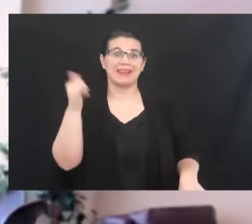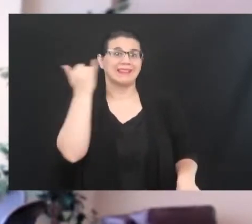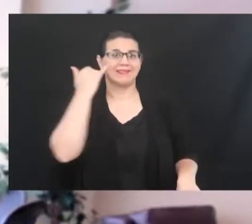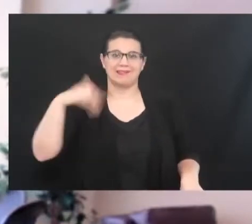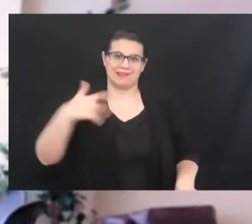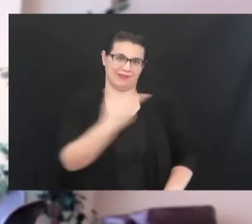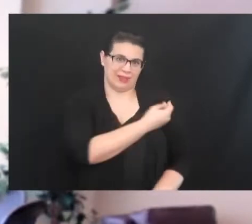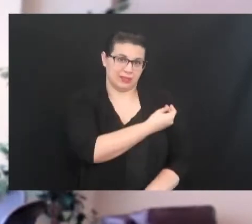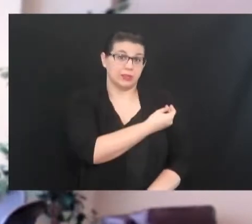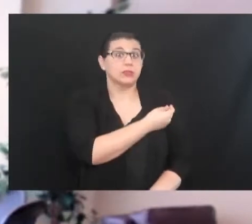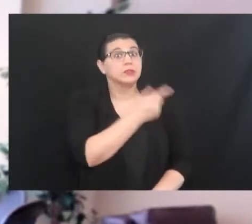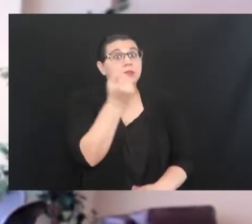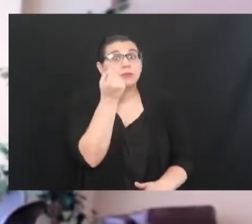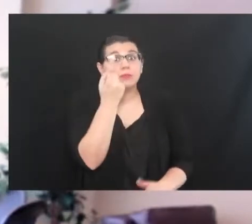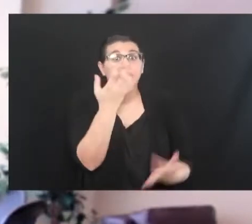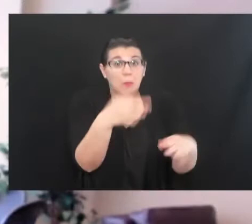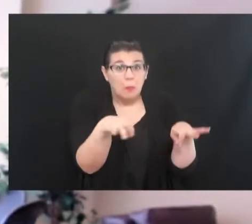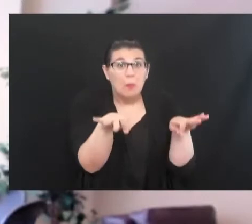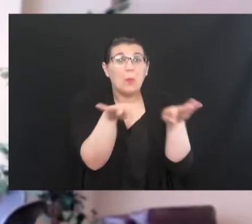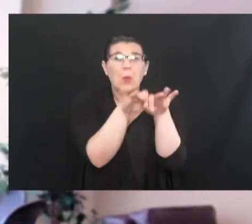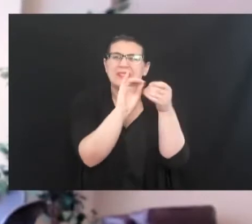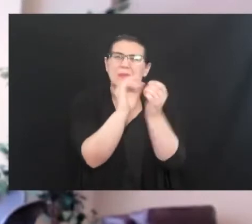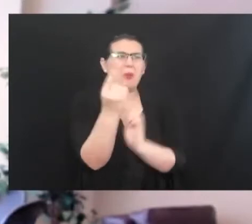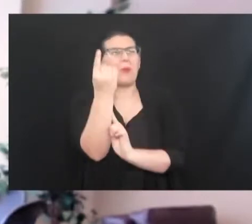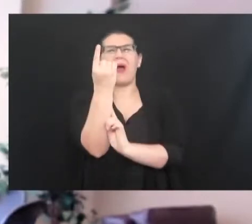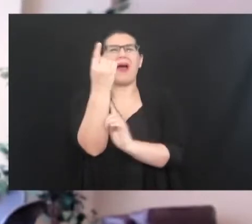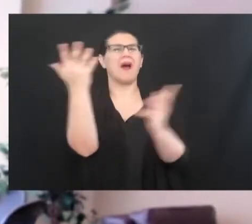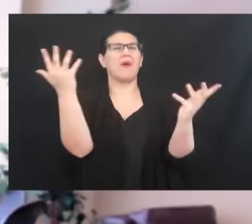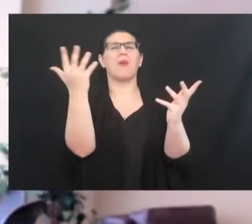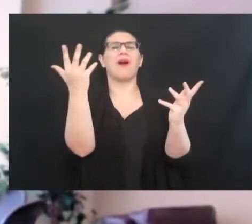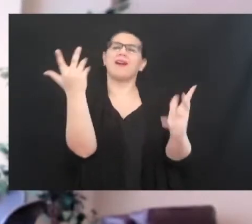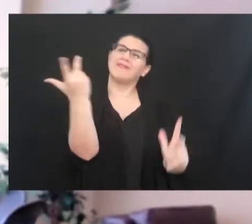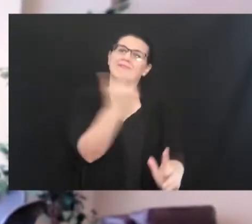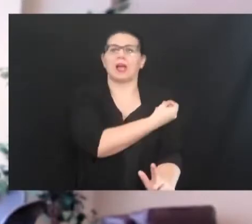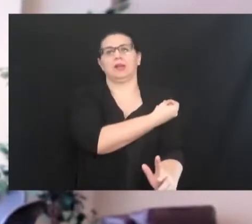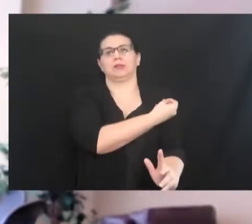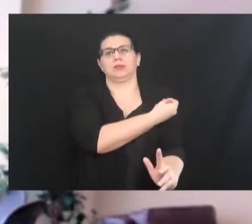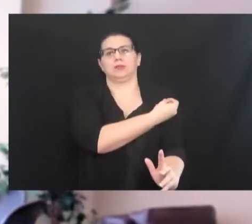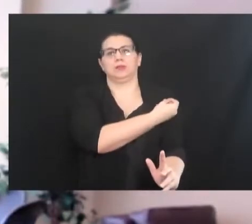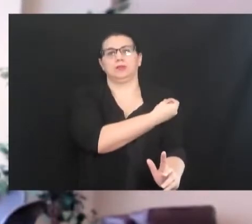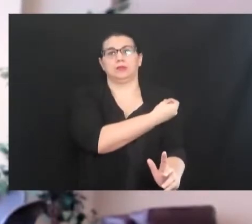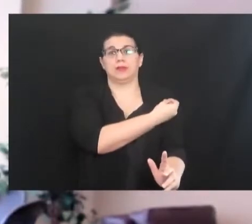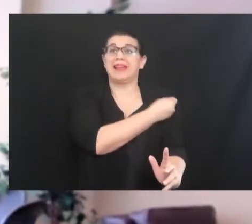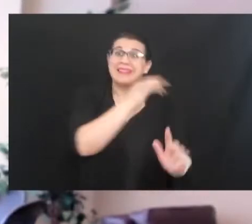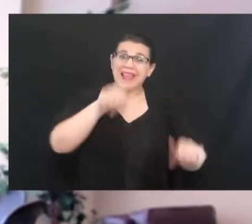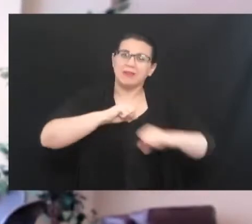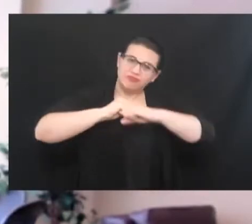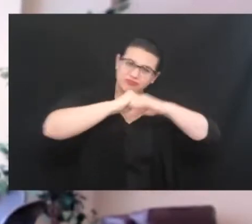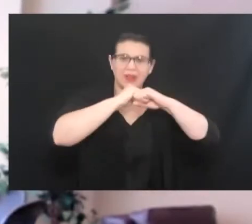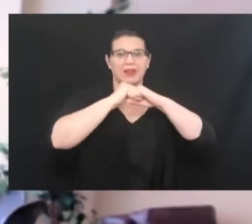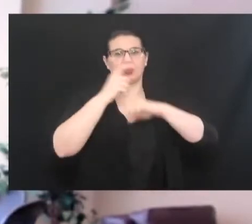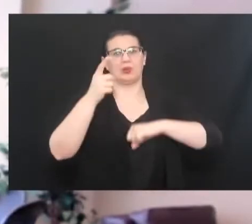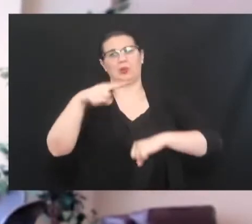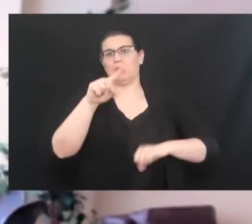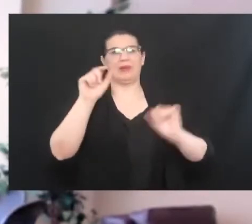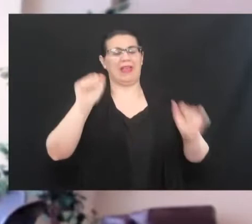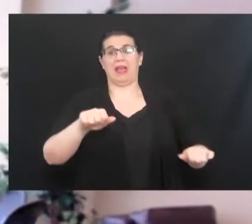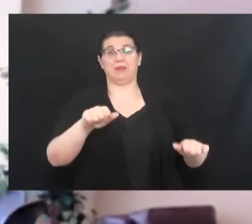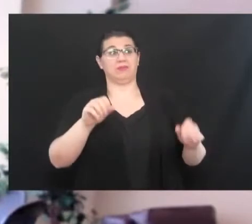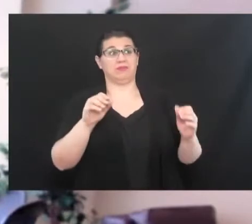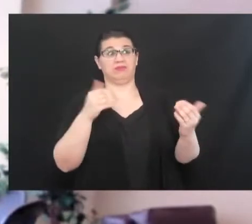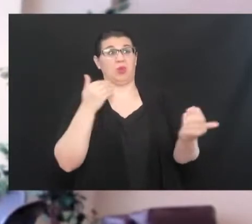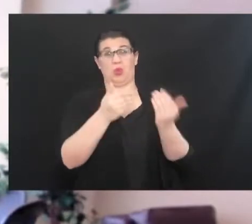Being vaccinated is very, very protective and almost 100% protective against death from